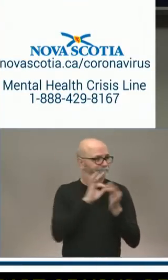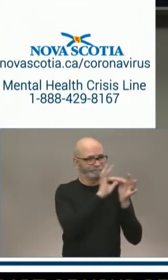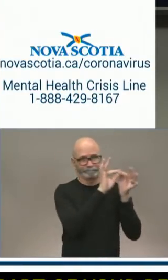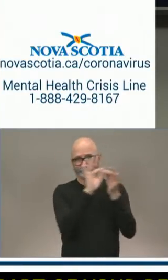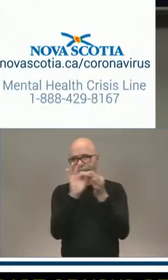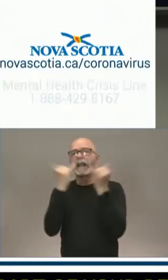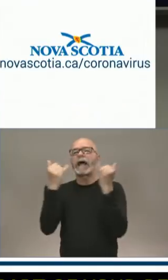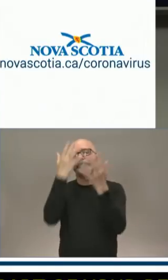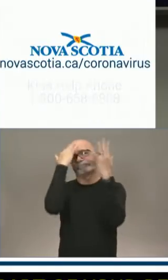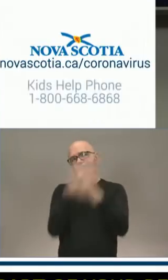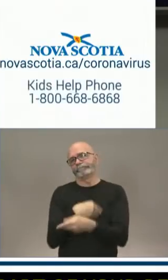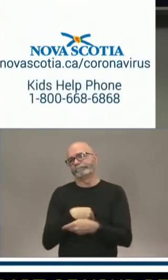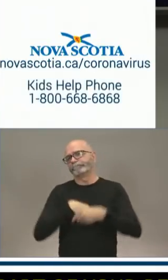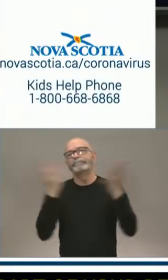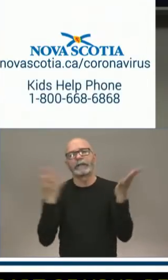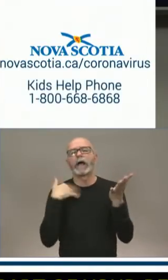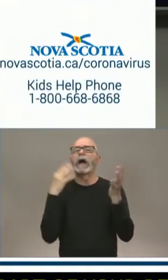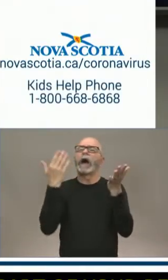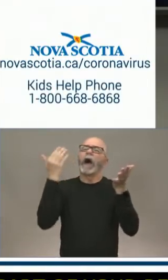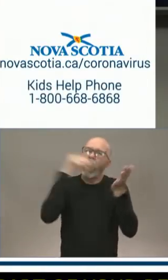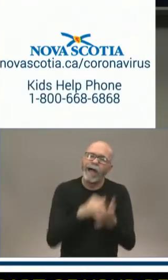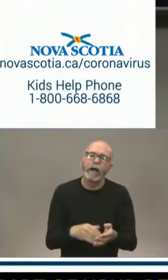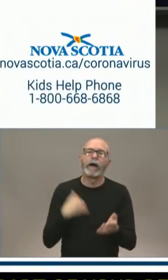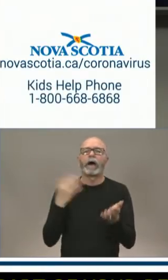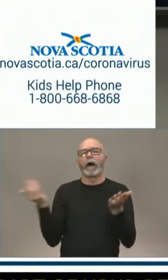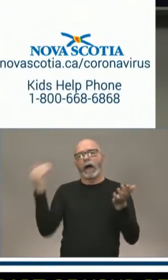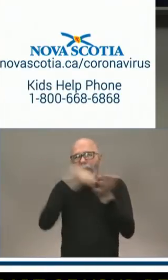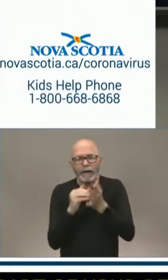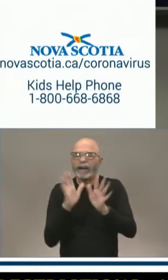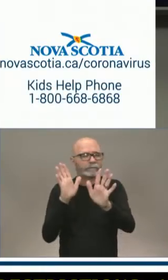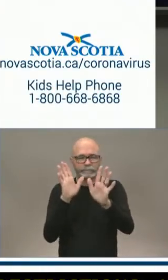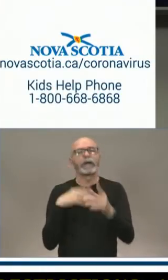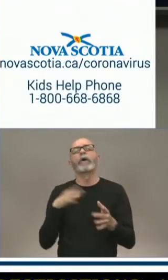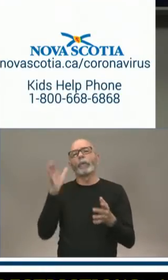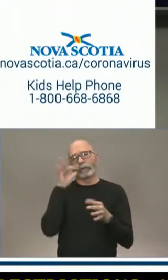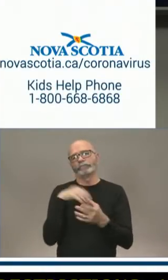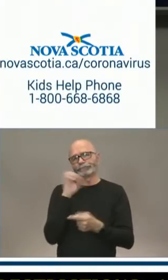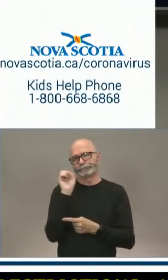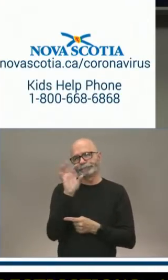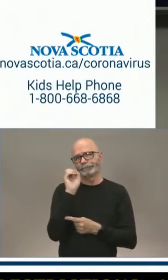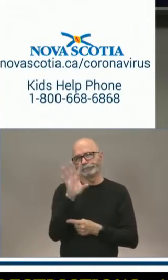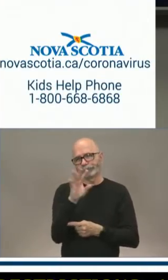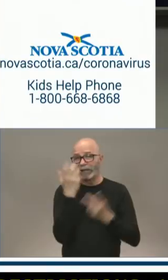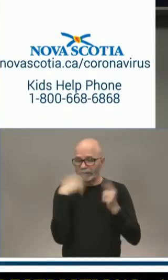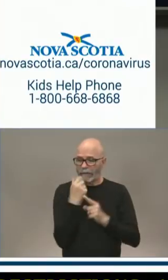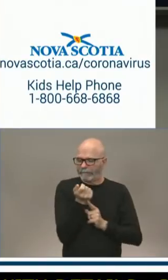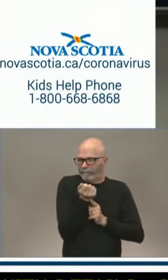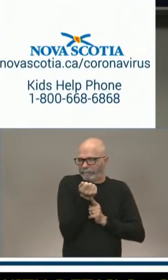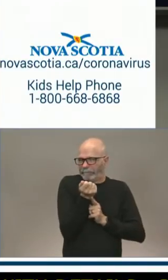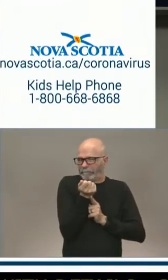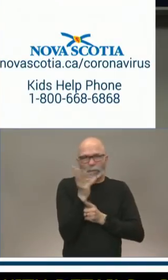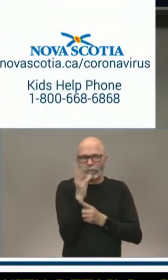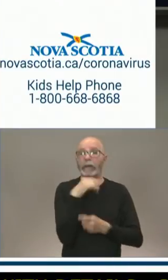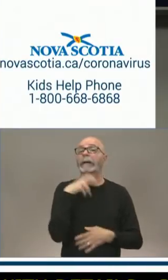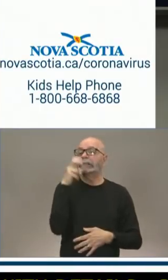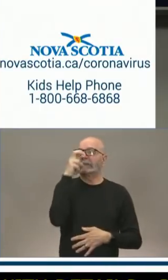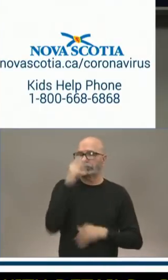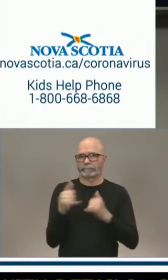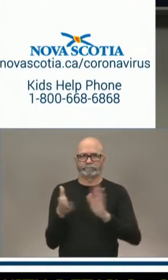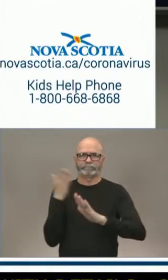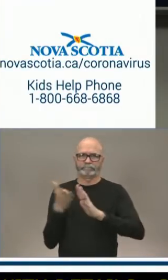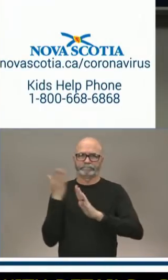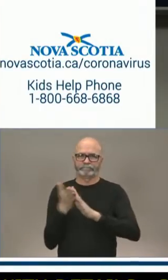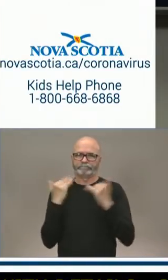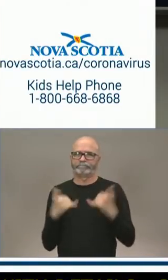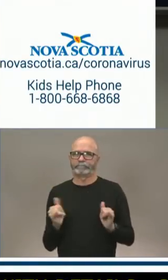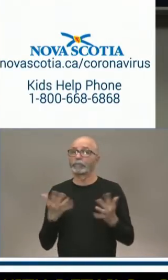everything today, but I would like to talk why there are still a few restrictions in place. As I mentioned earlier, we still have